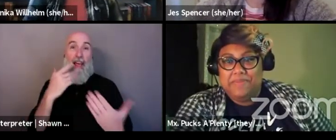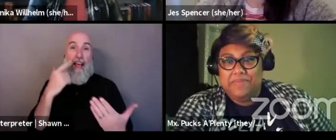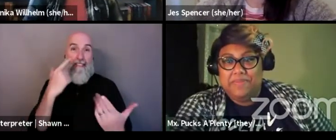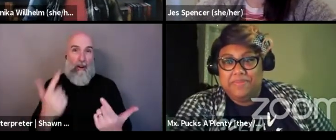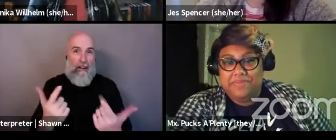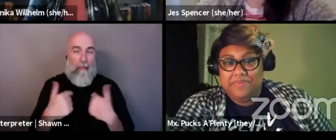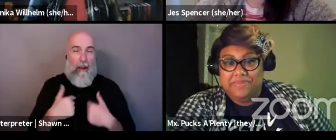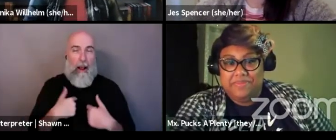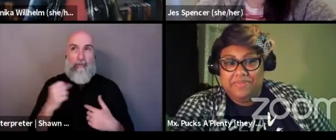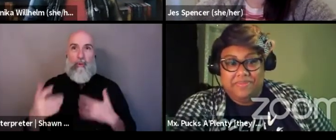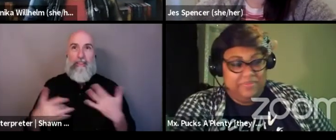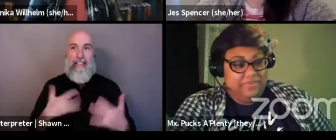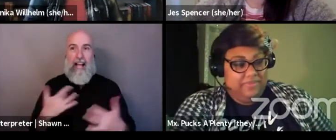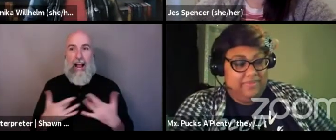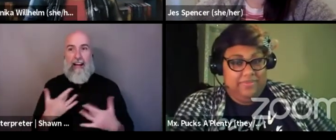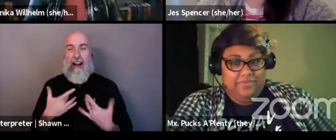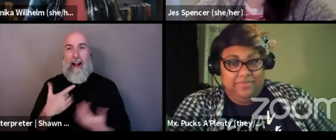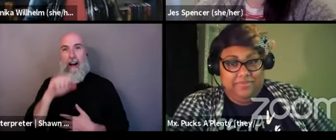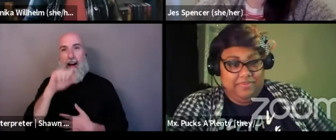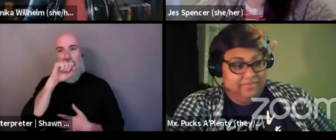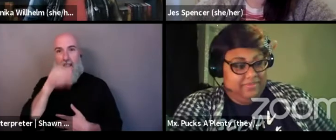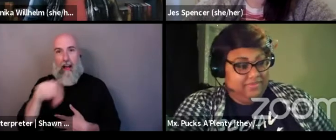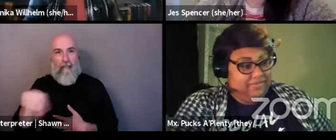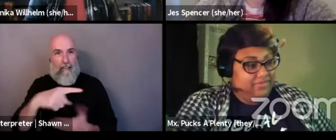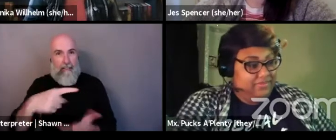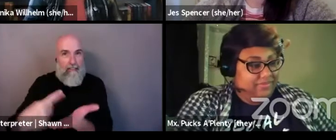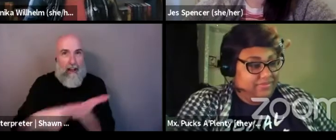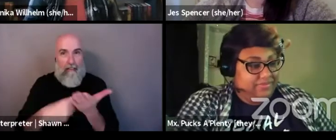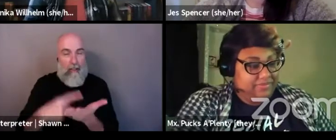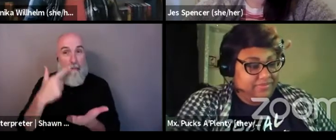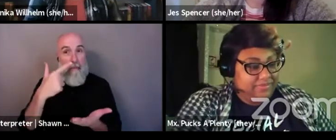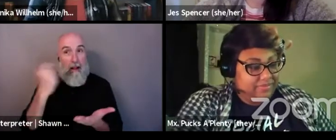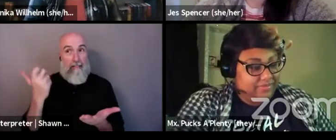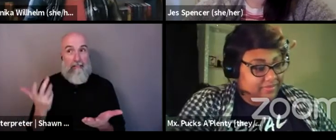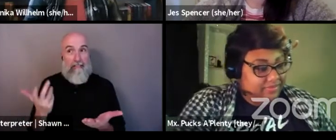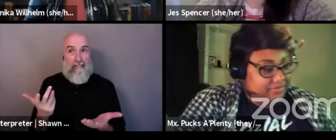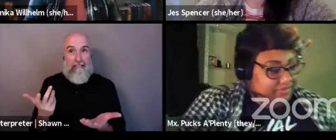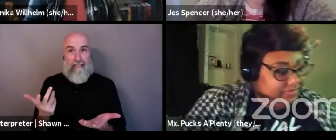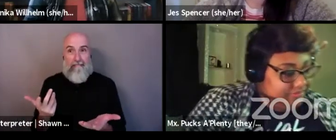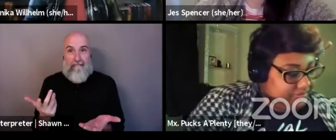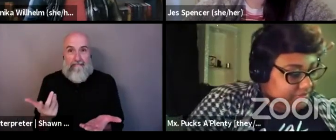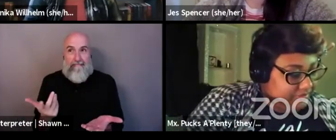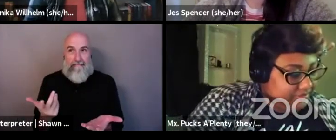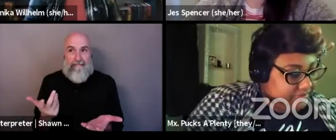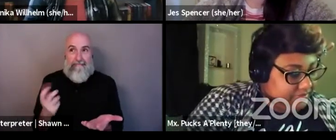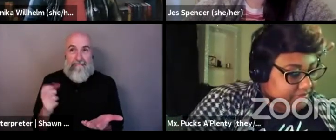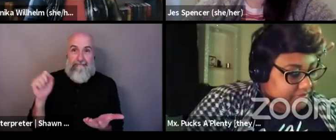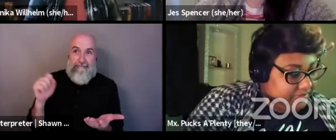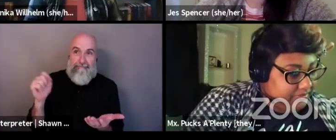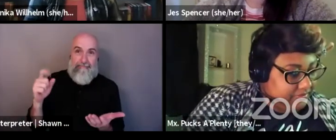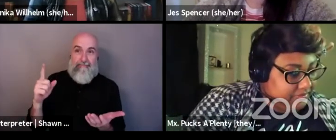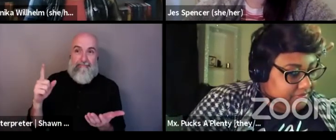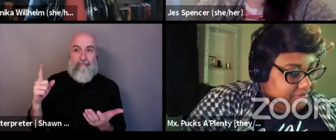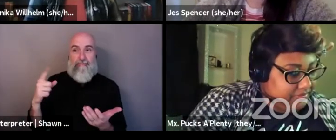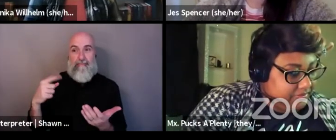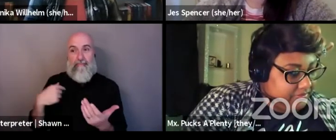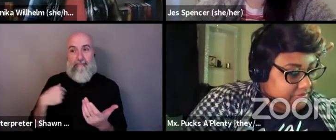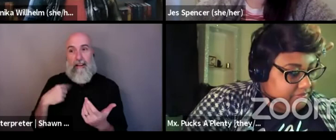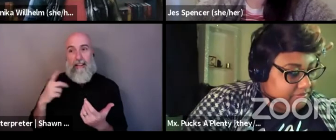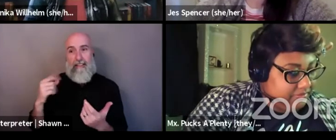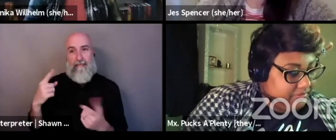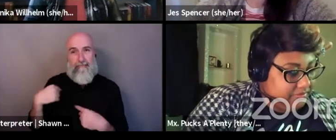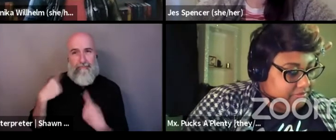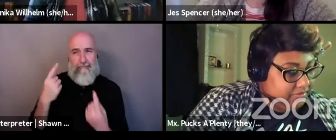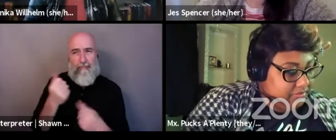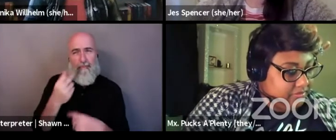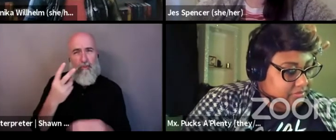I'm so excited. I love this conversation because while I have had it a couple of times, it is always